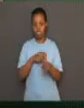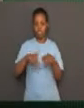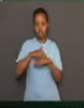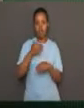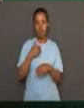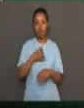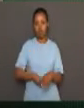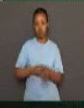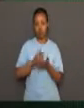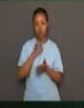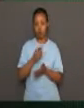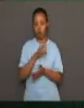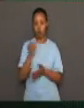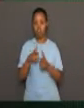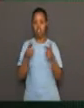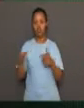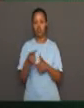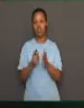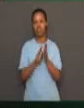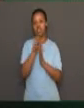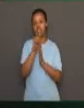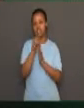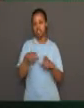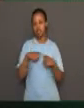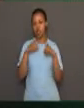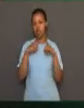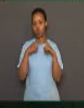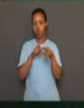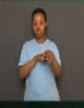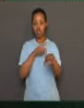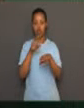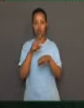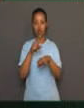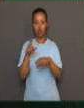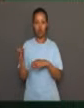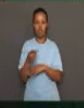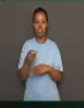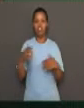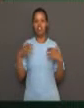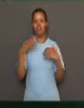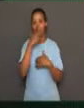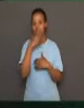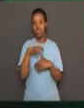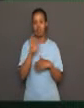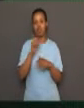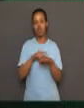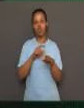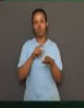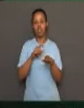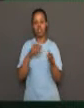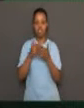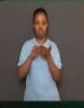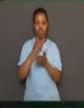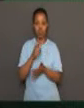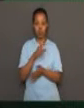had to be supplied with a larger yolk to feed them through a long period of incubation. In order to